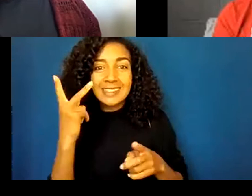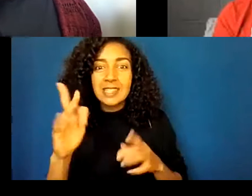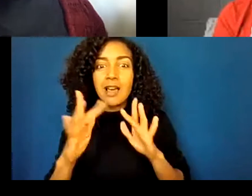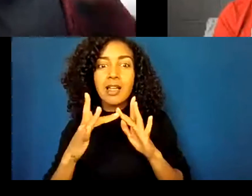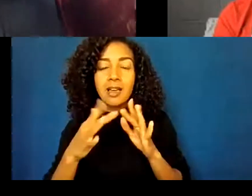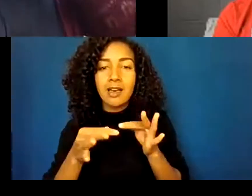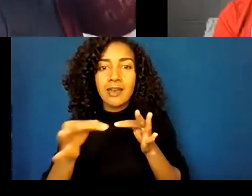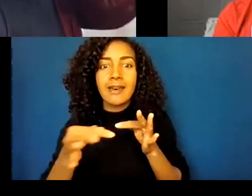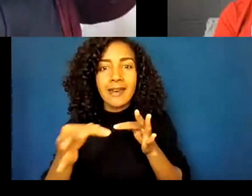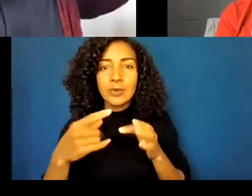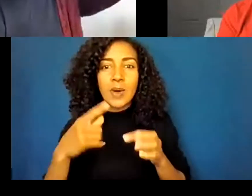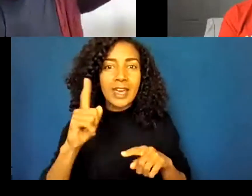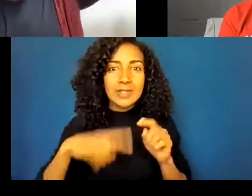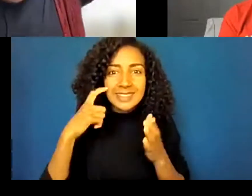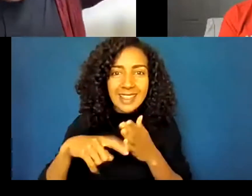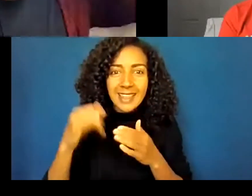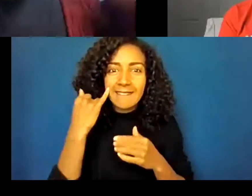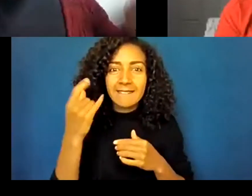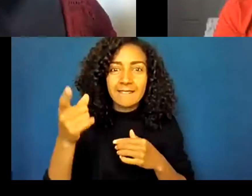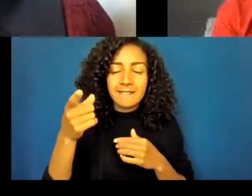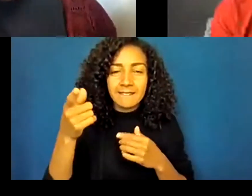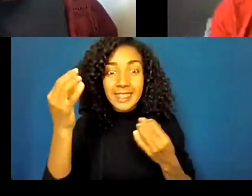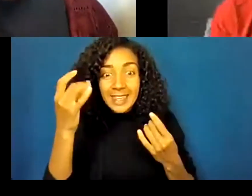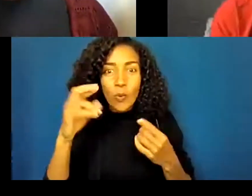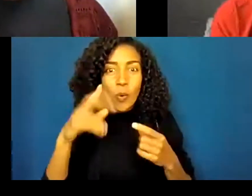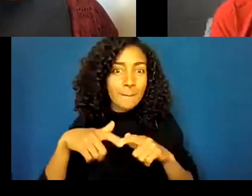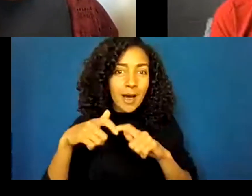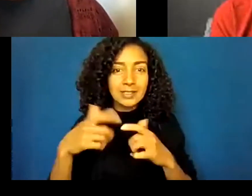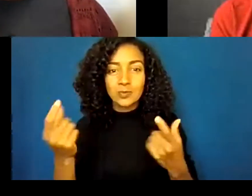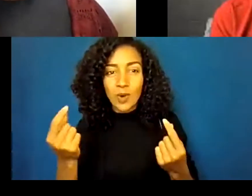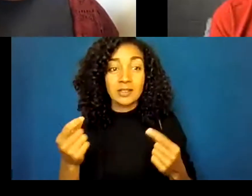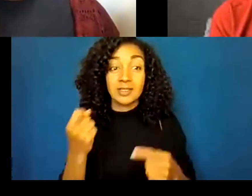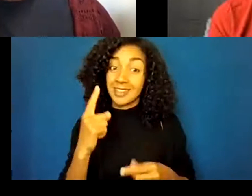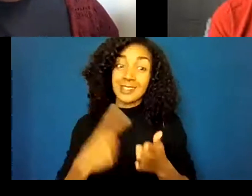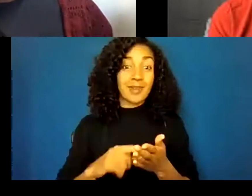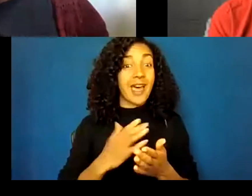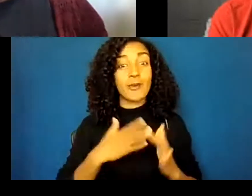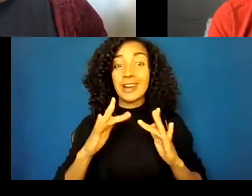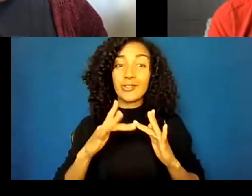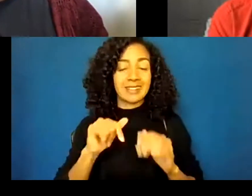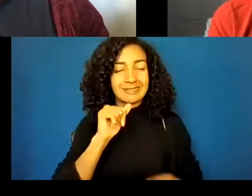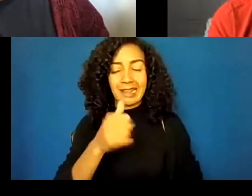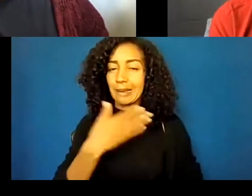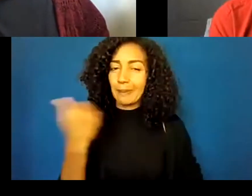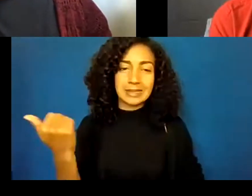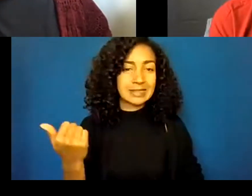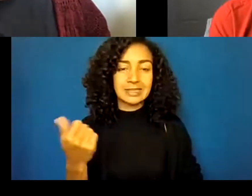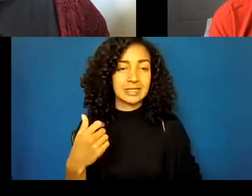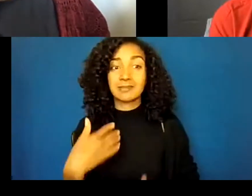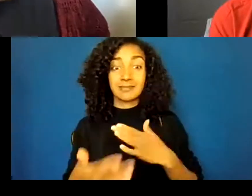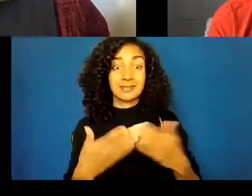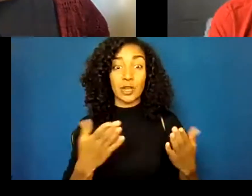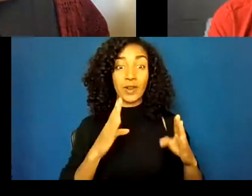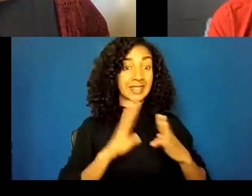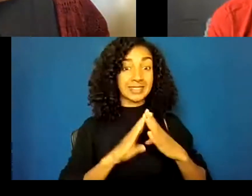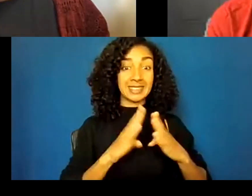or pausing or. So sometimes our internet is not the best. Even here in the city, I am